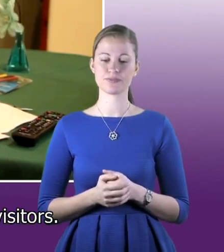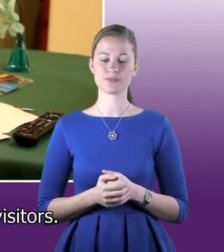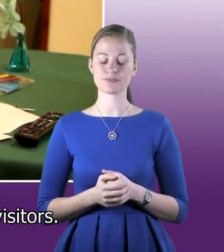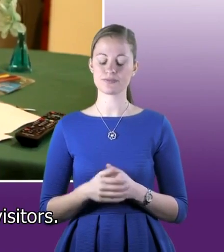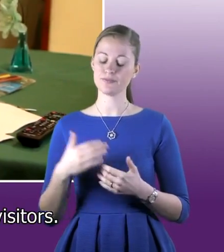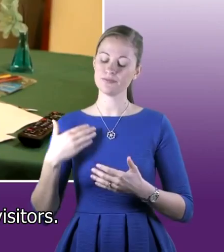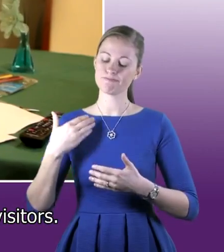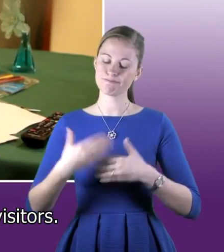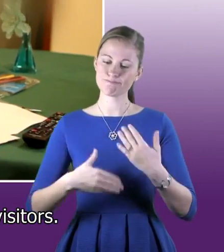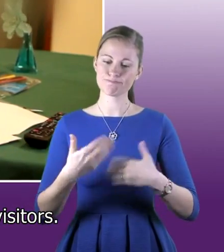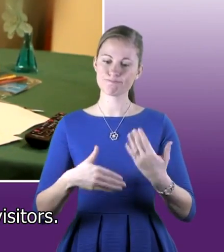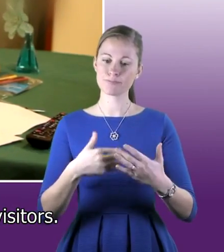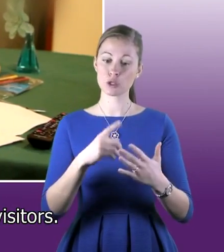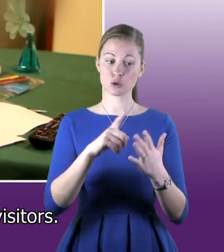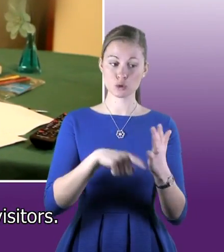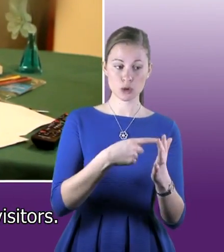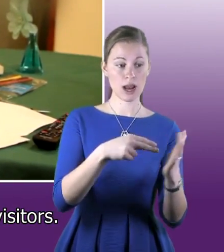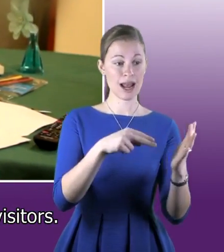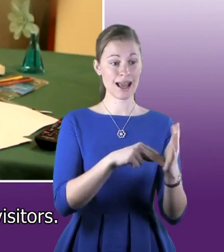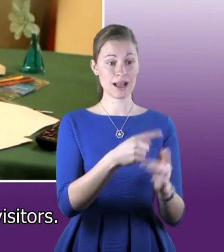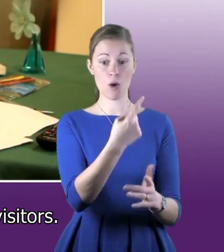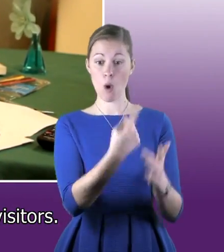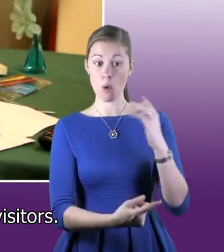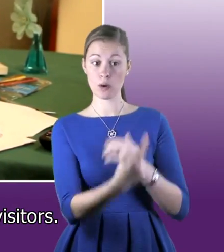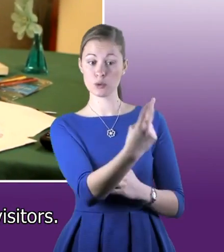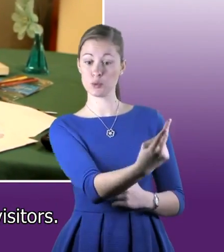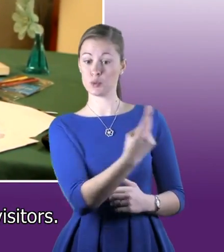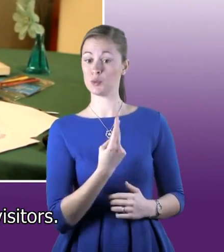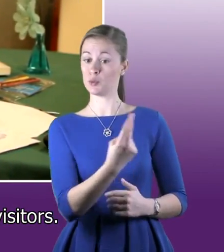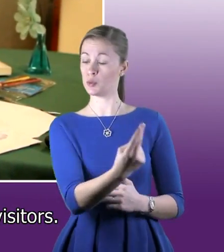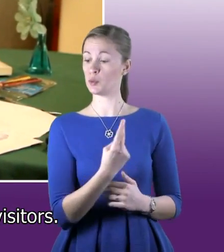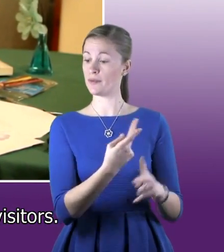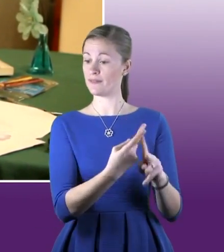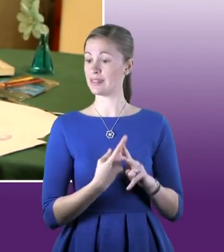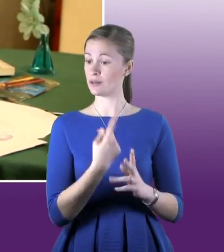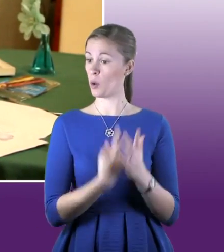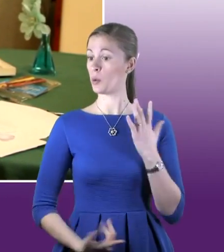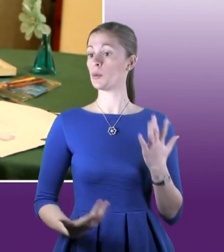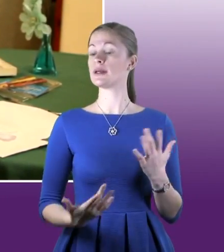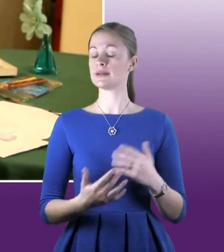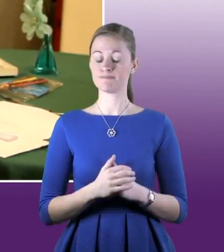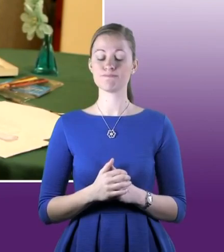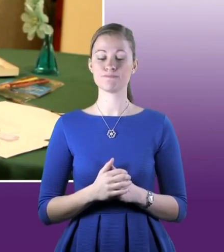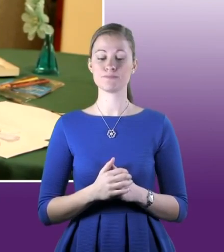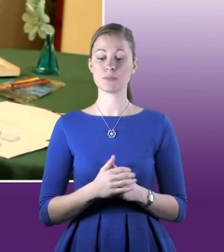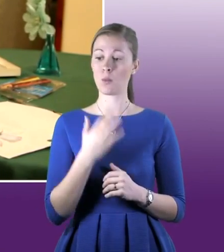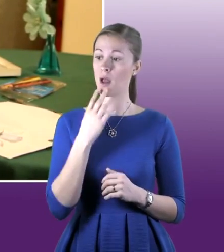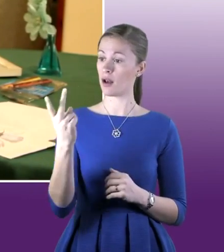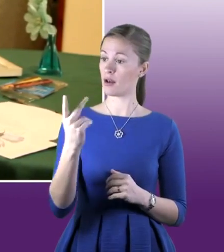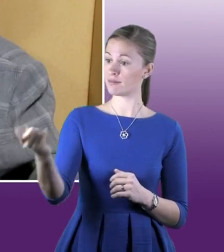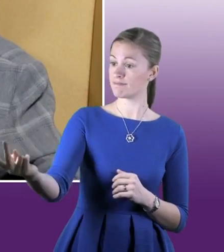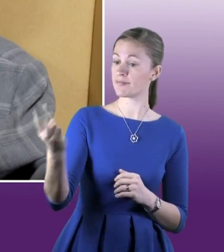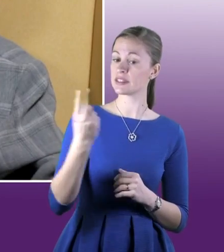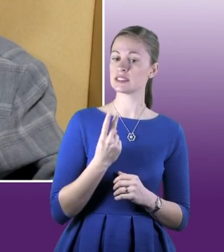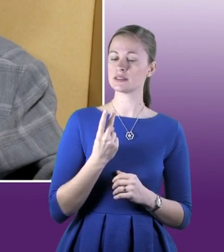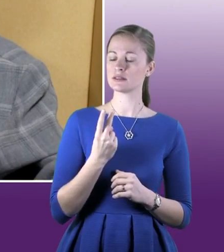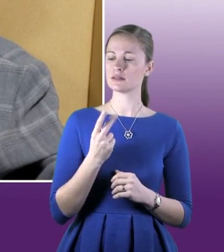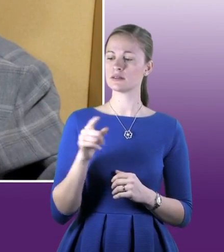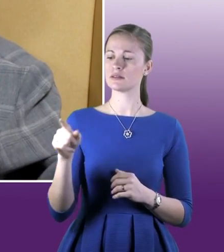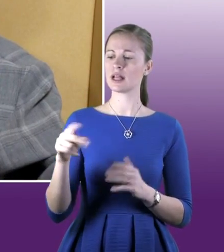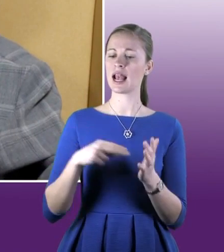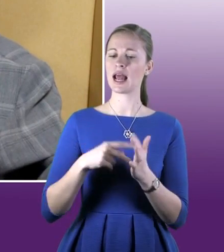Over time, Julia and Neil became Annie's only visitors. Every time they come into my room, he